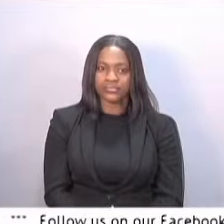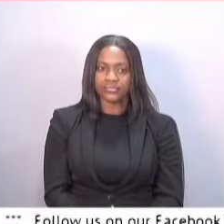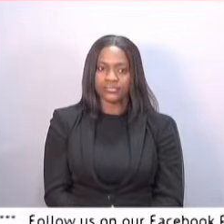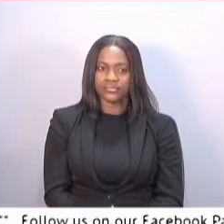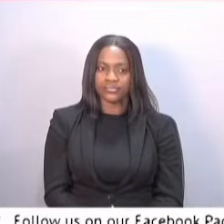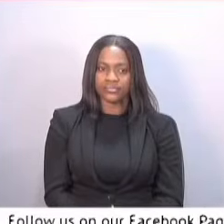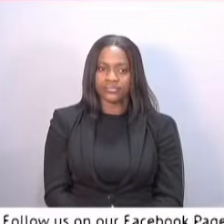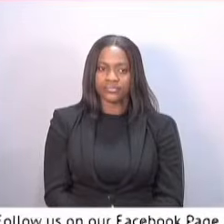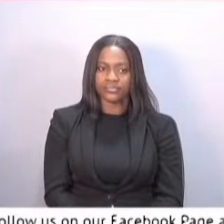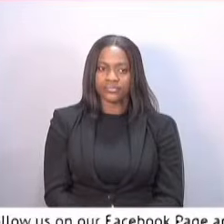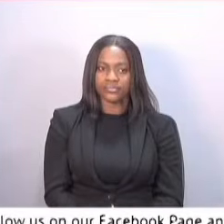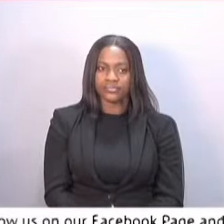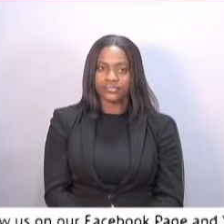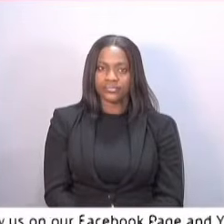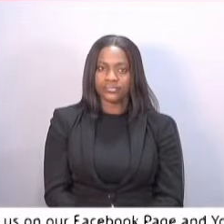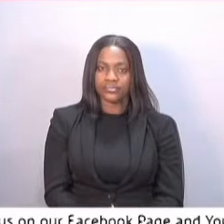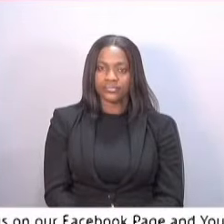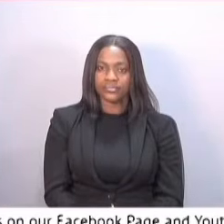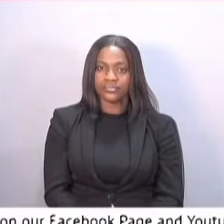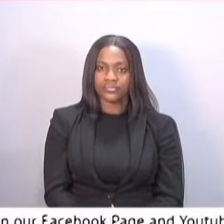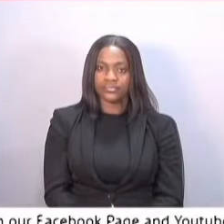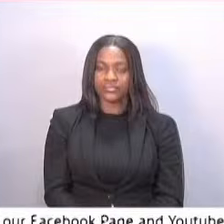Yes.